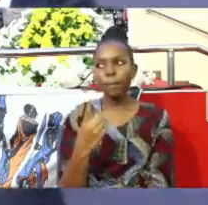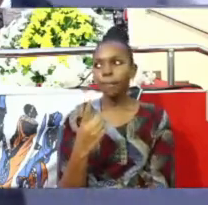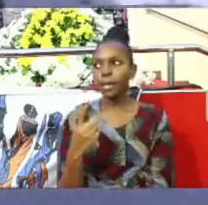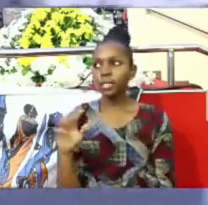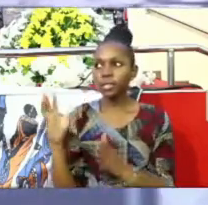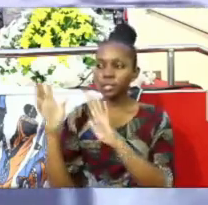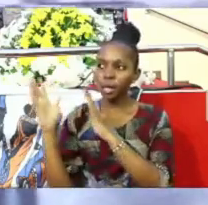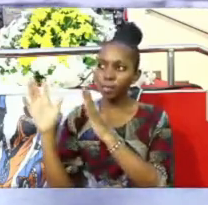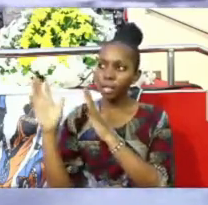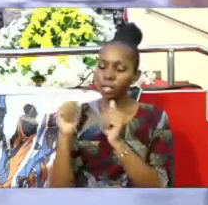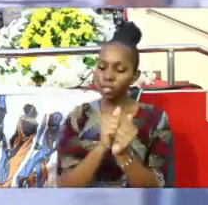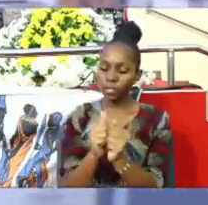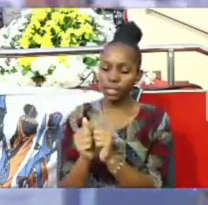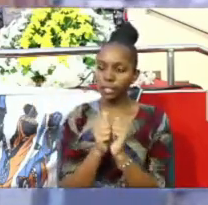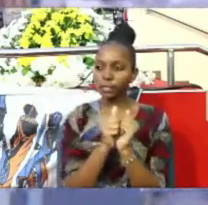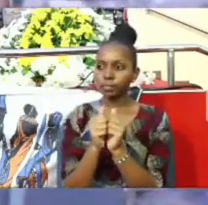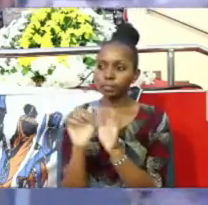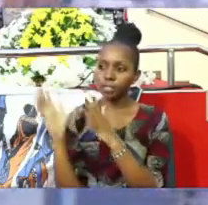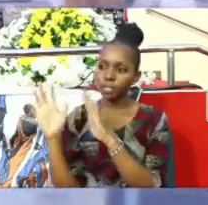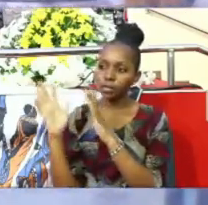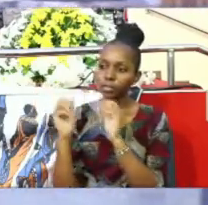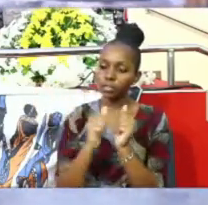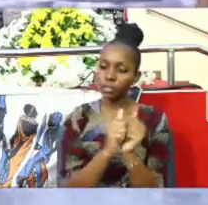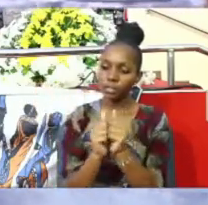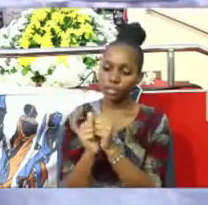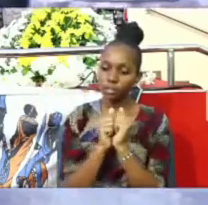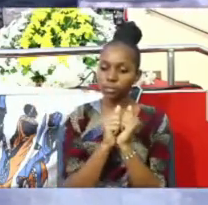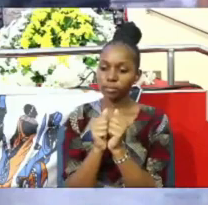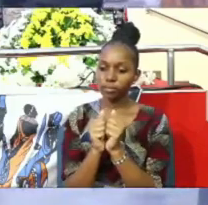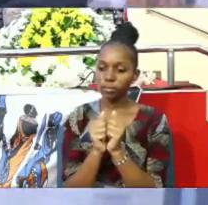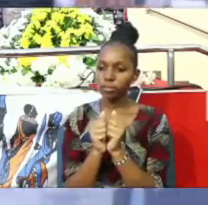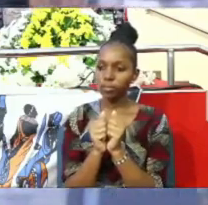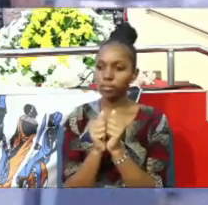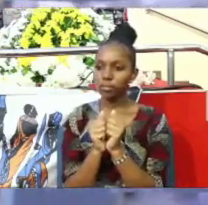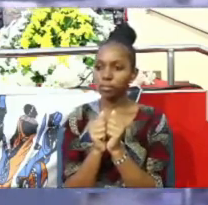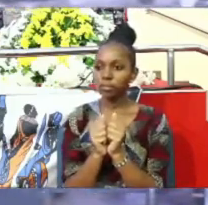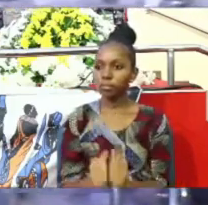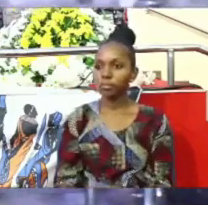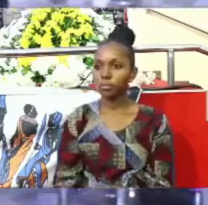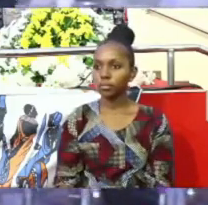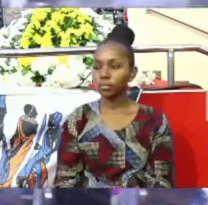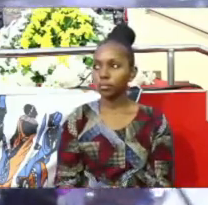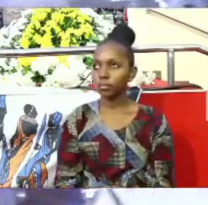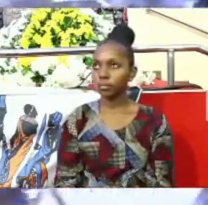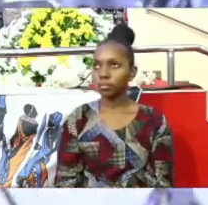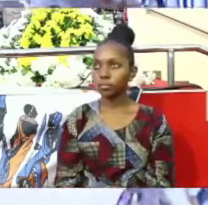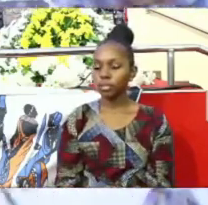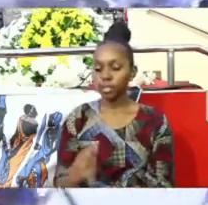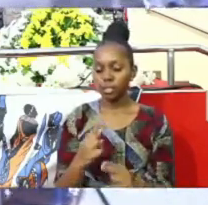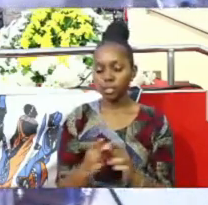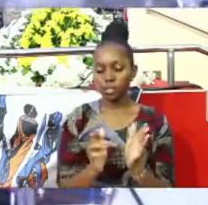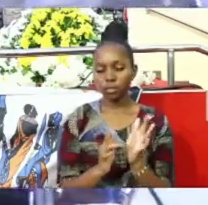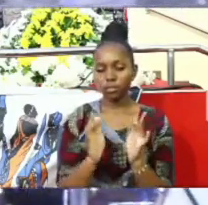you. Let us rejoice with you. As you come to give your life to the Lord. In the name of